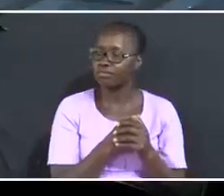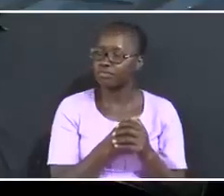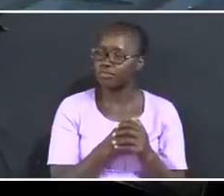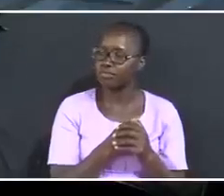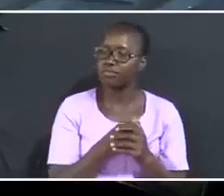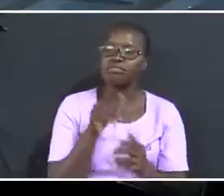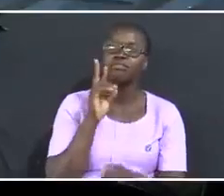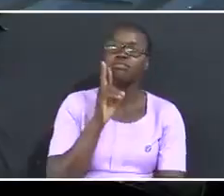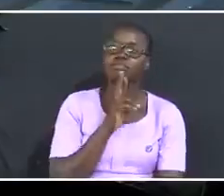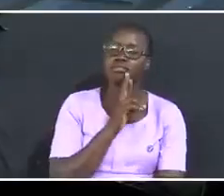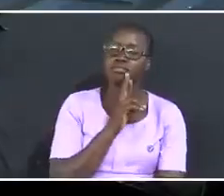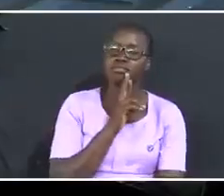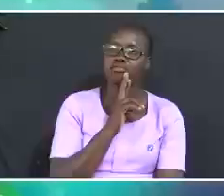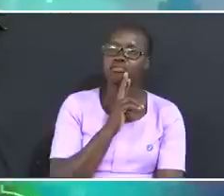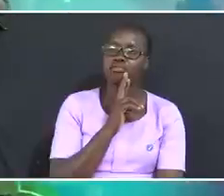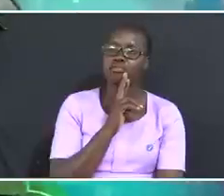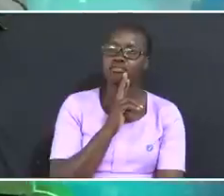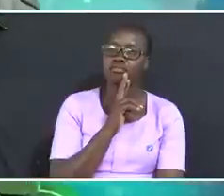Romans